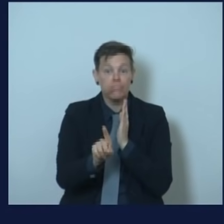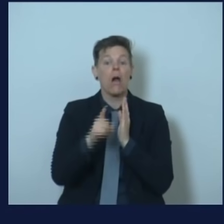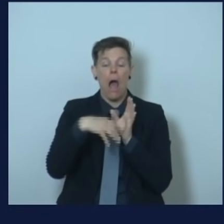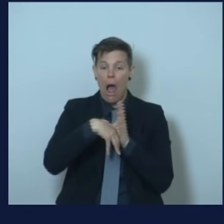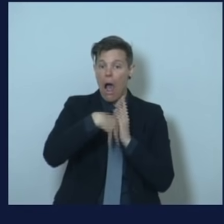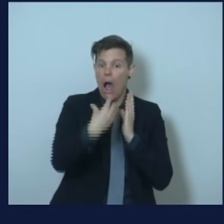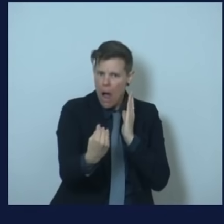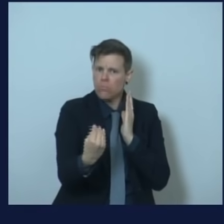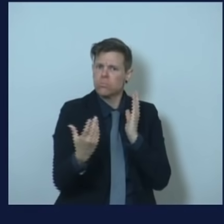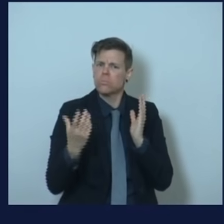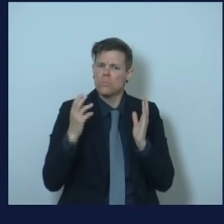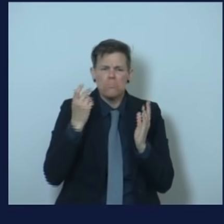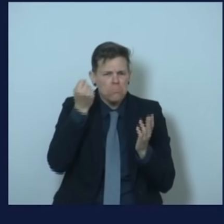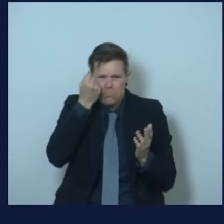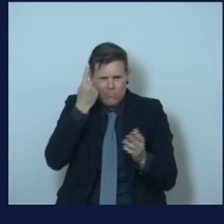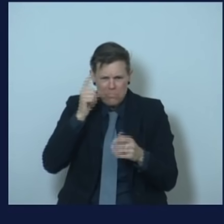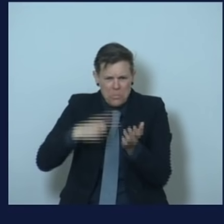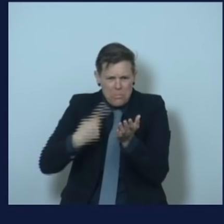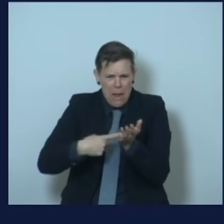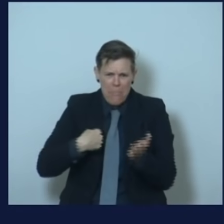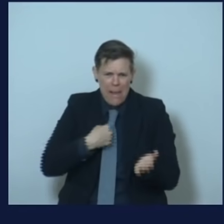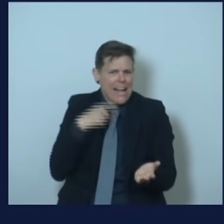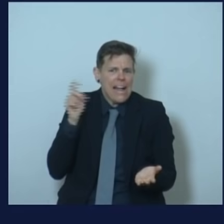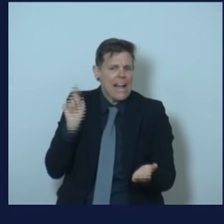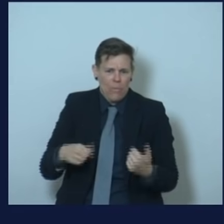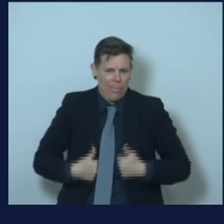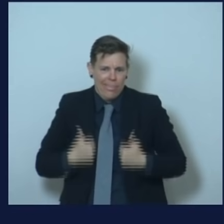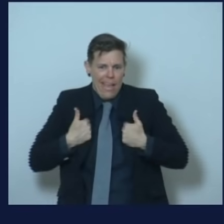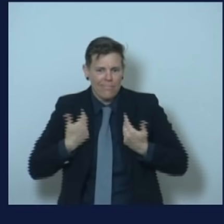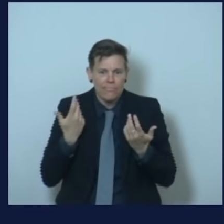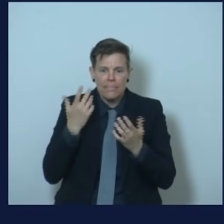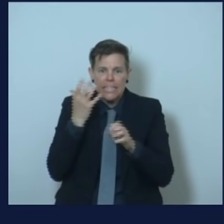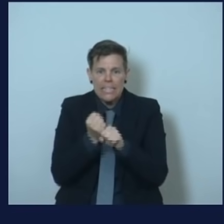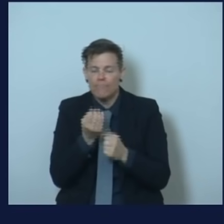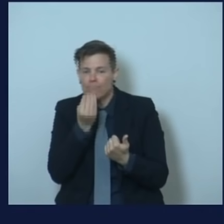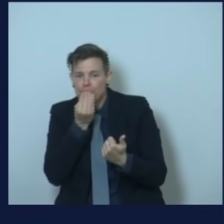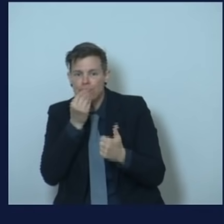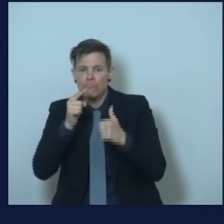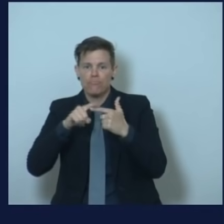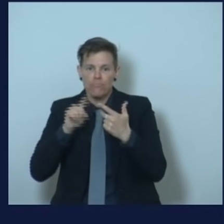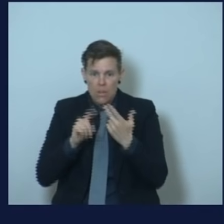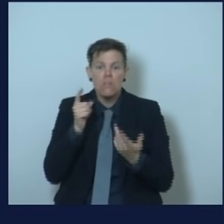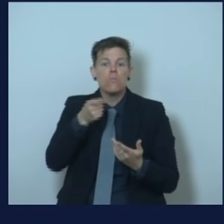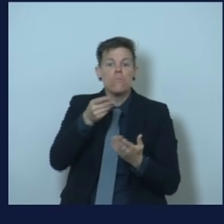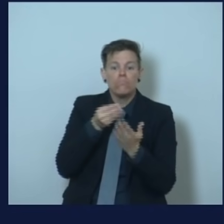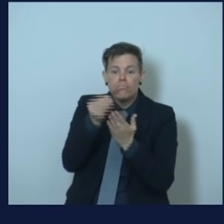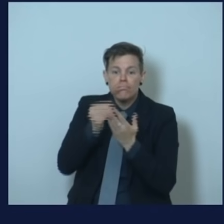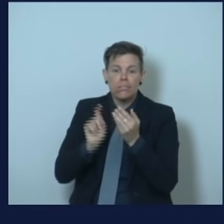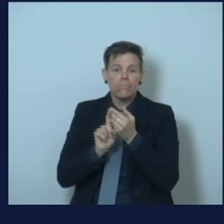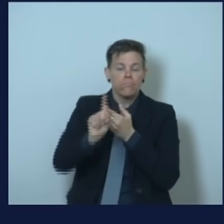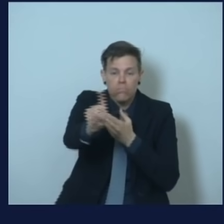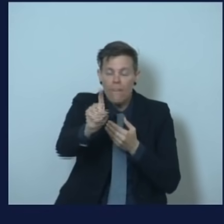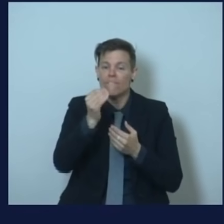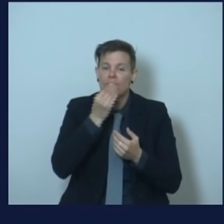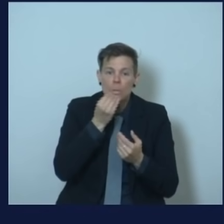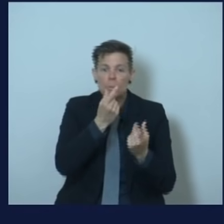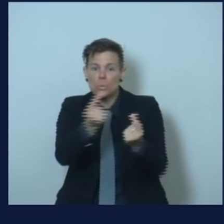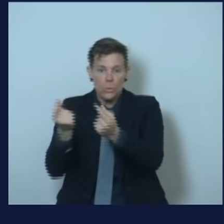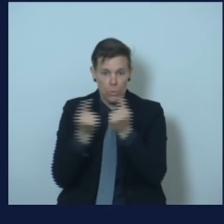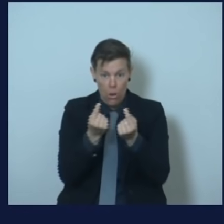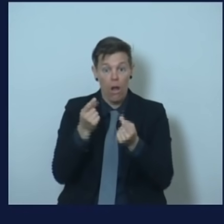realize that essential services have to be procured. People have to leave their homes. But then when you leave your